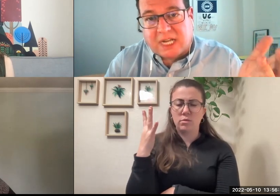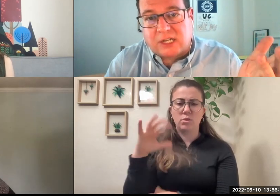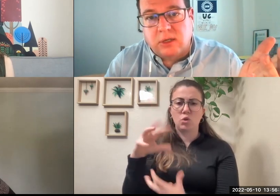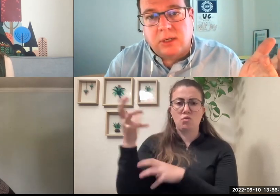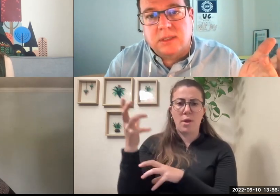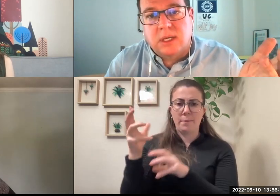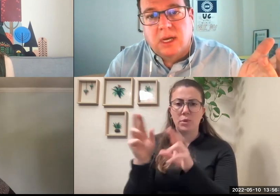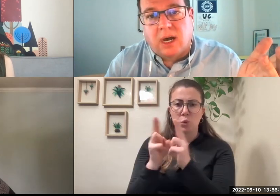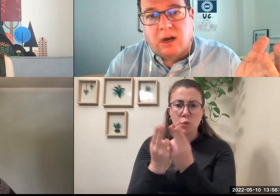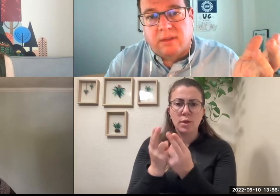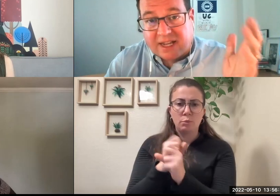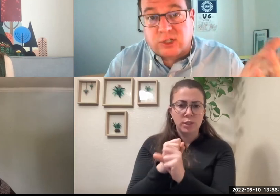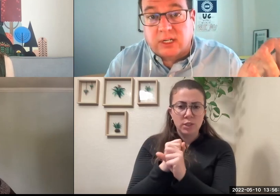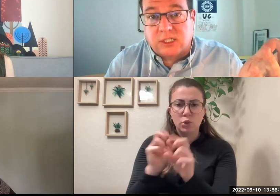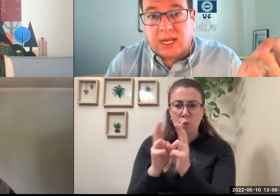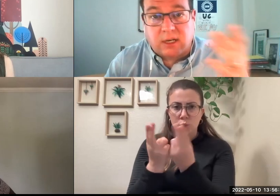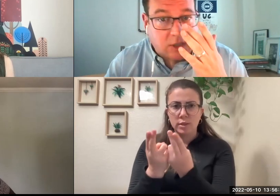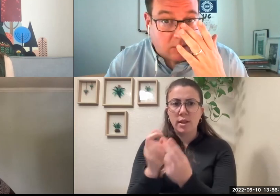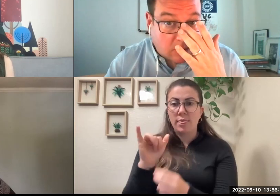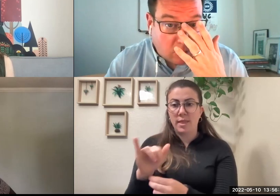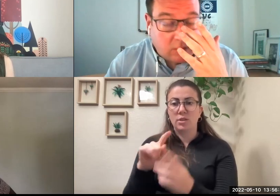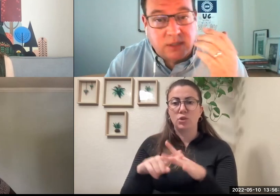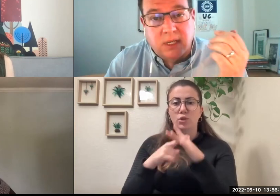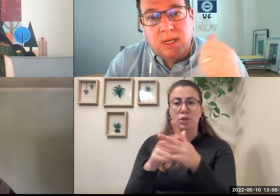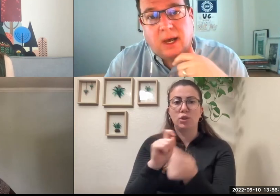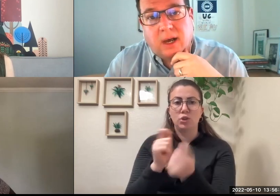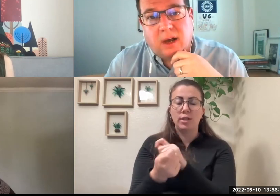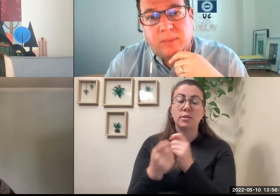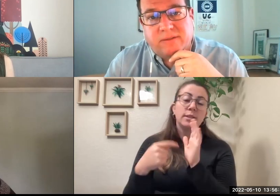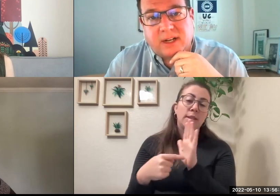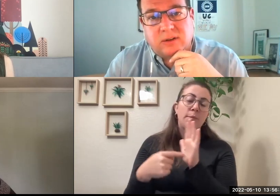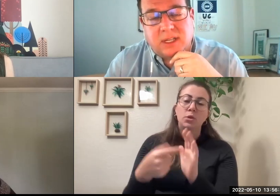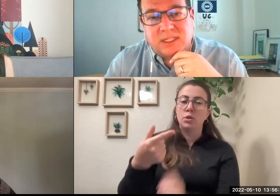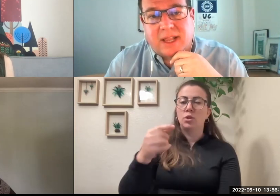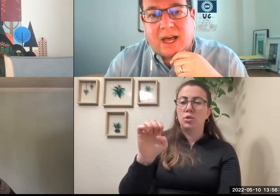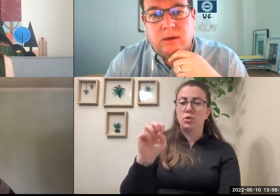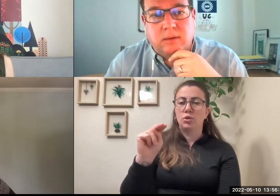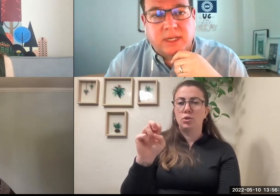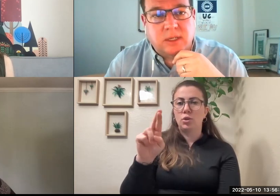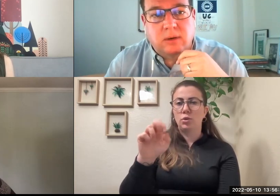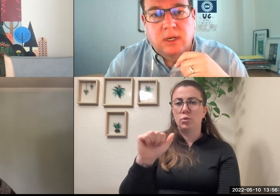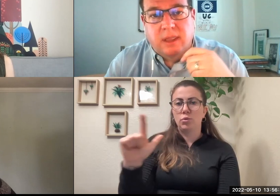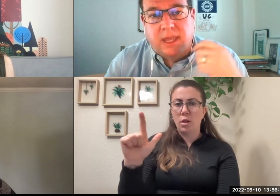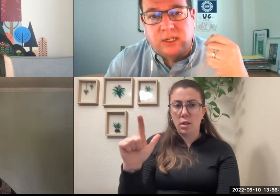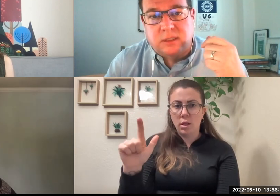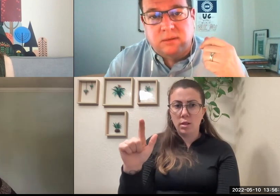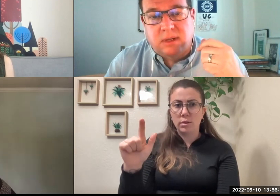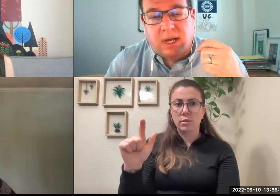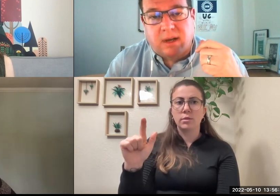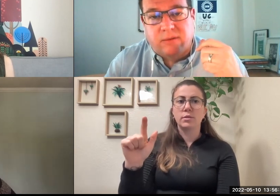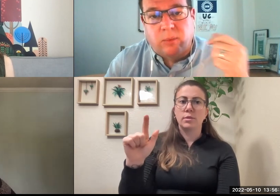of protection unions, that's starting to change. So in General Motors, a big factory in Silao, Mexico, they